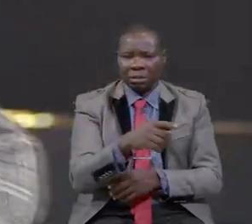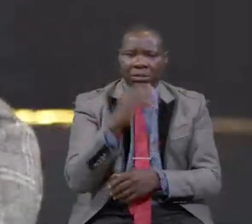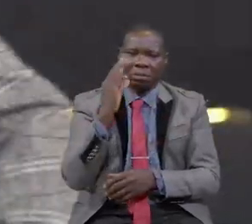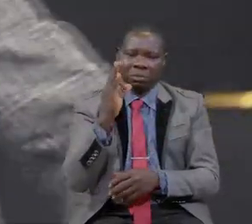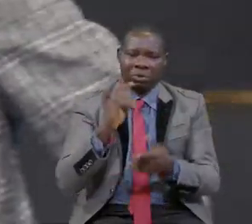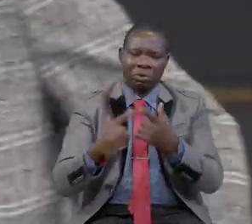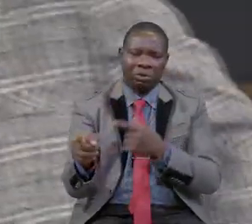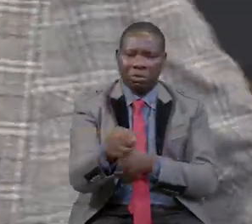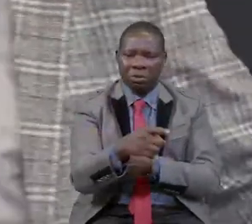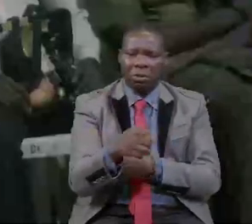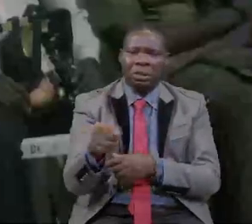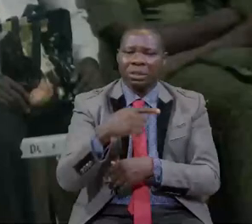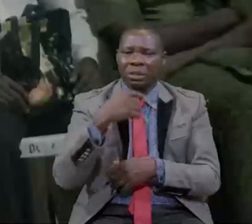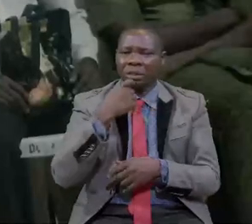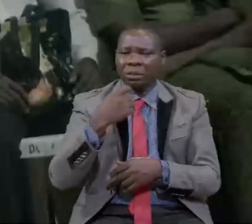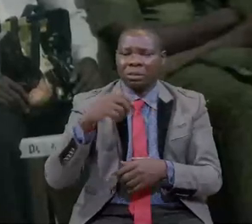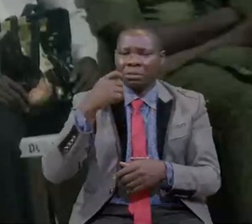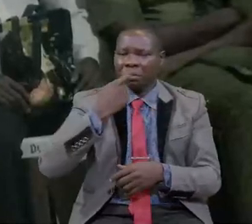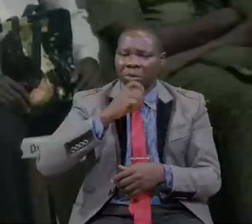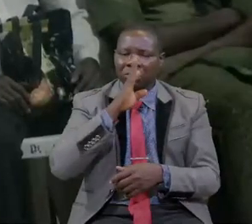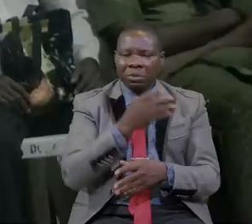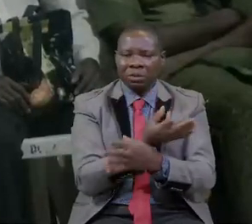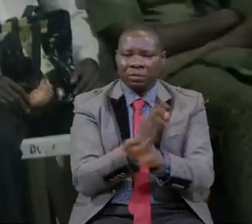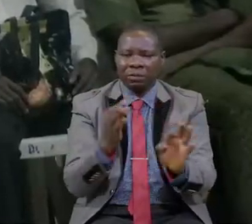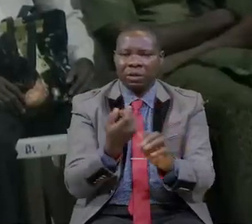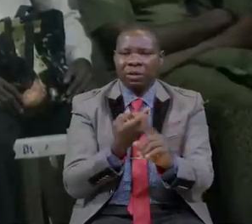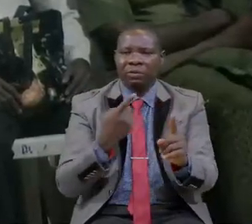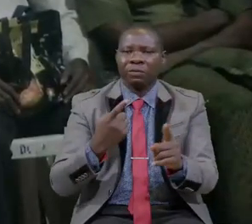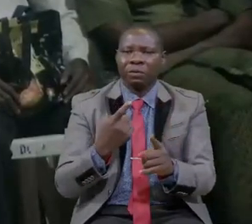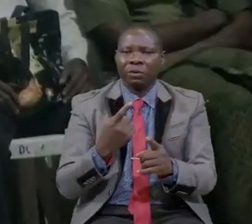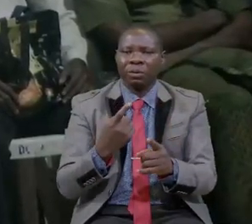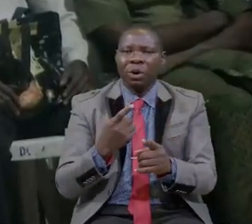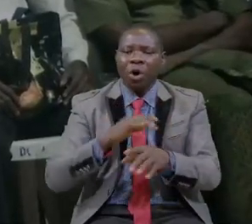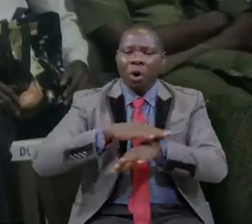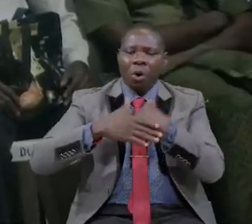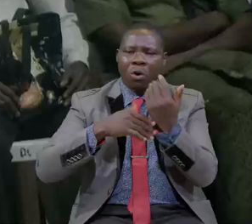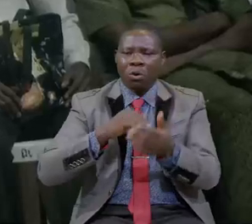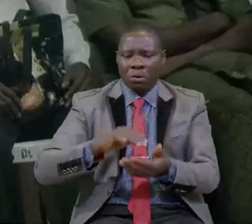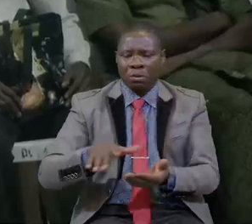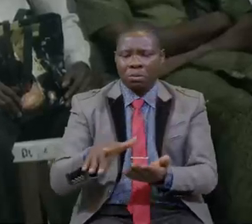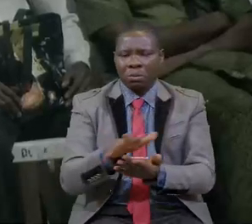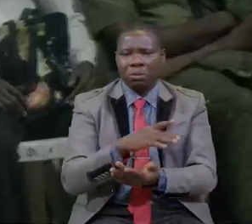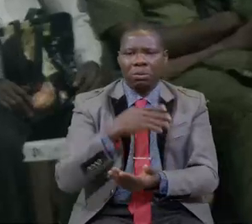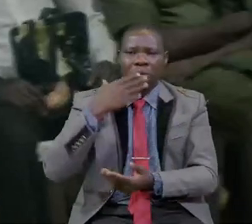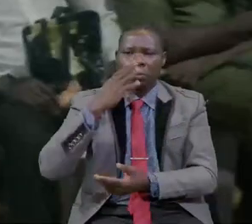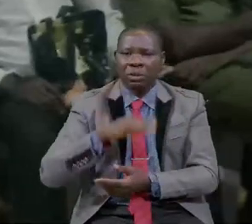be free from those abominations, because you don't understand.